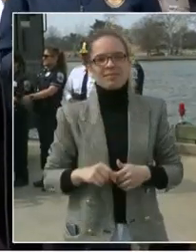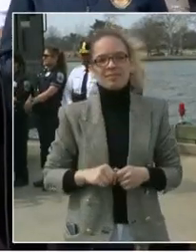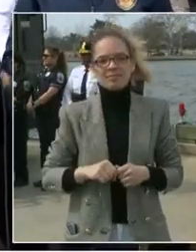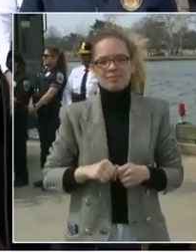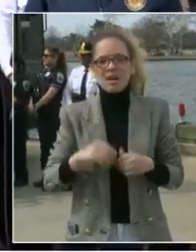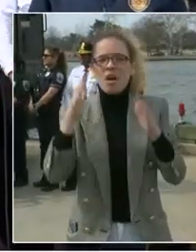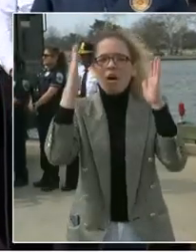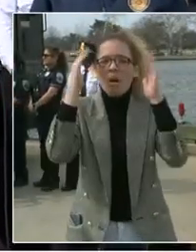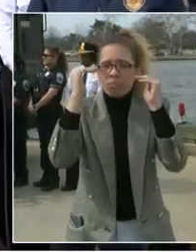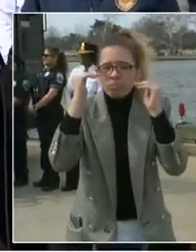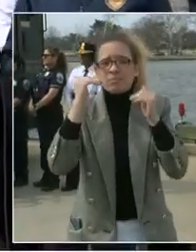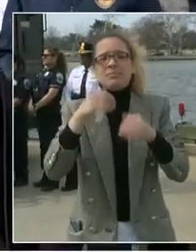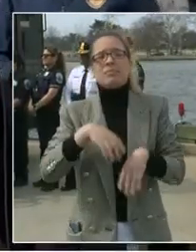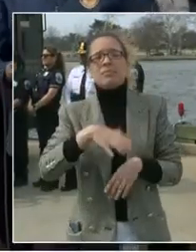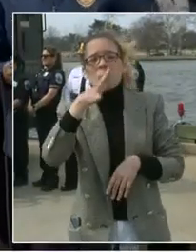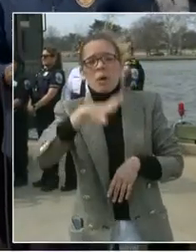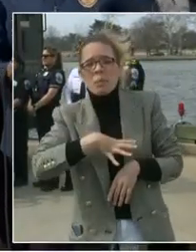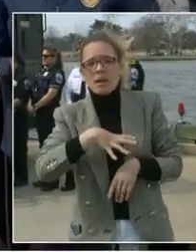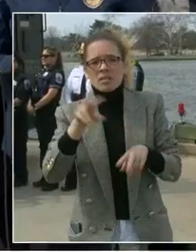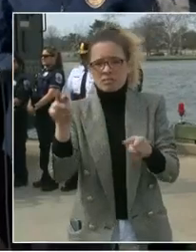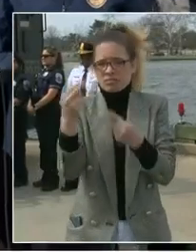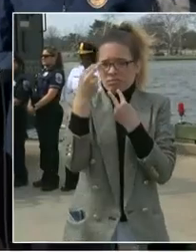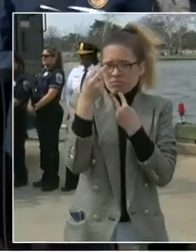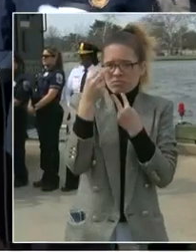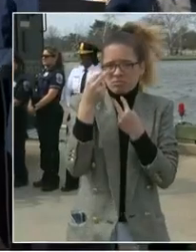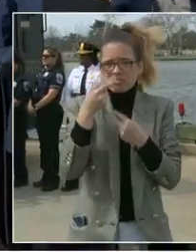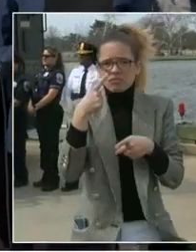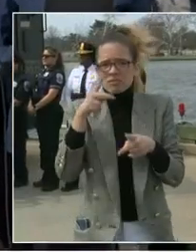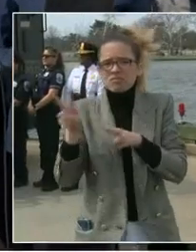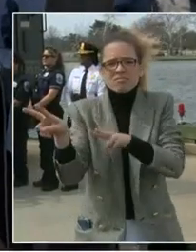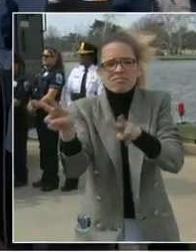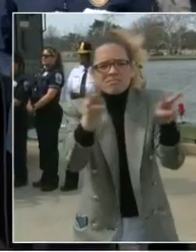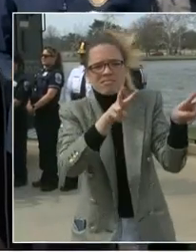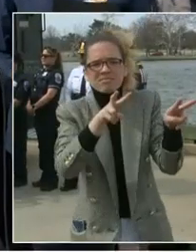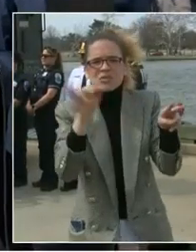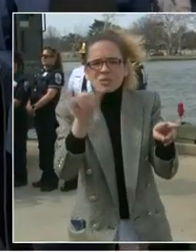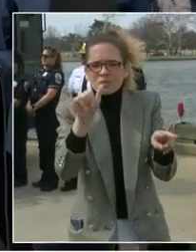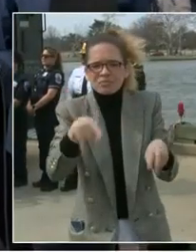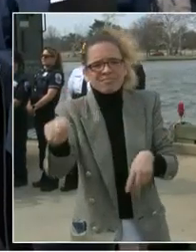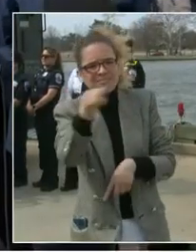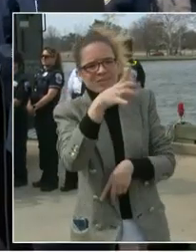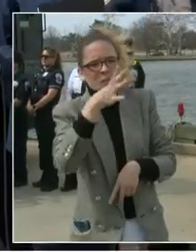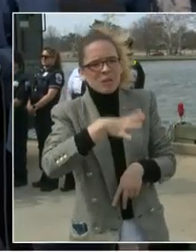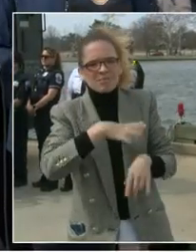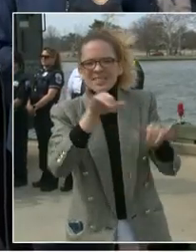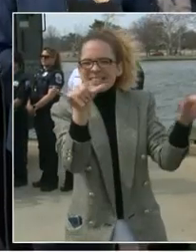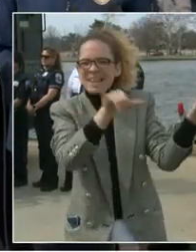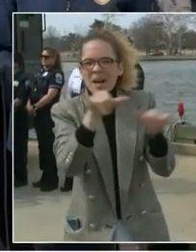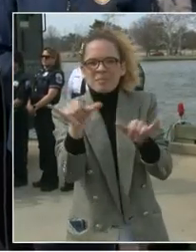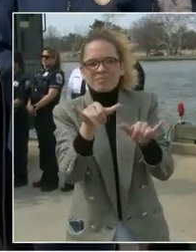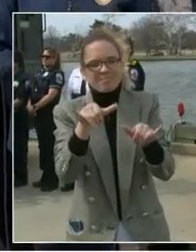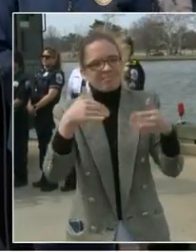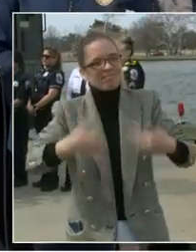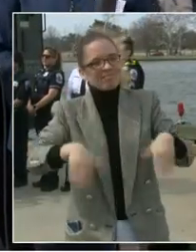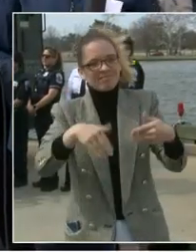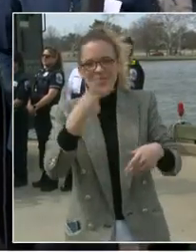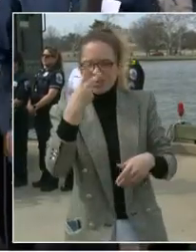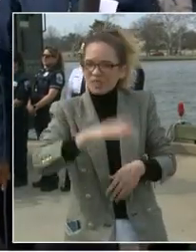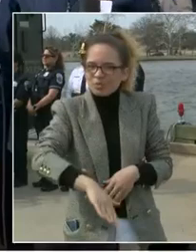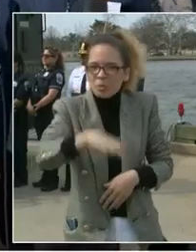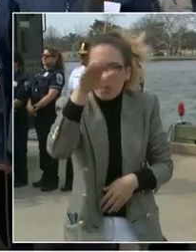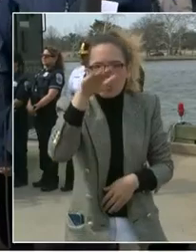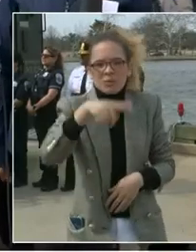in our city look to me and the women around me and see the same thing I did growing up. A group of strong,